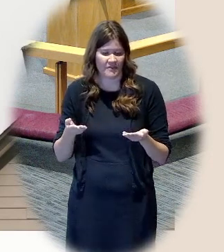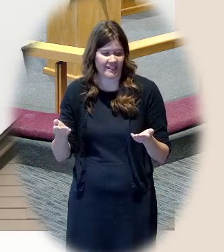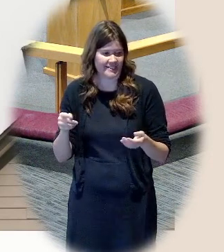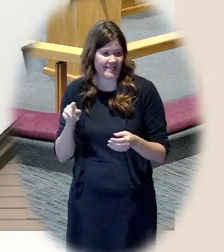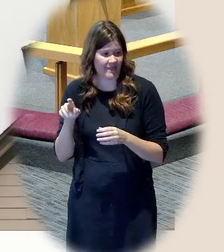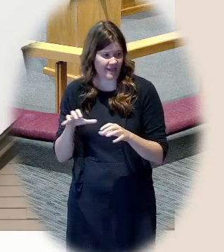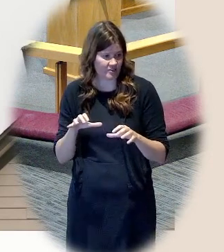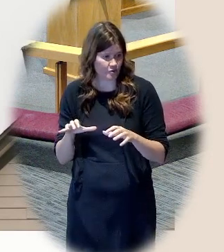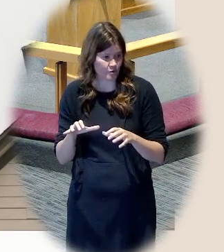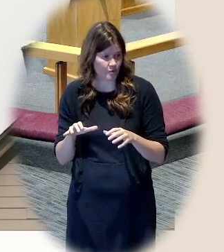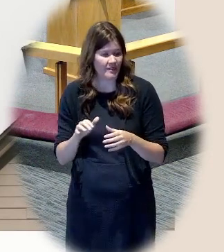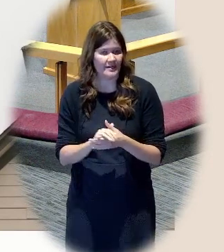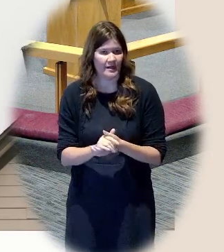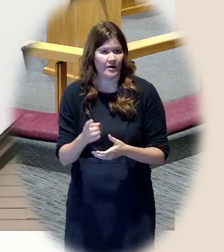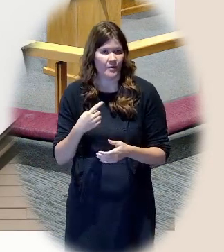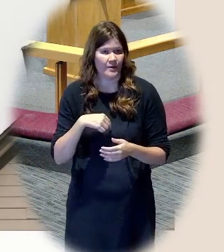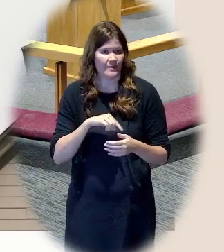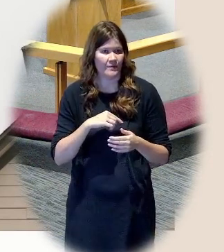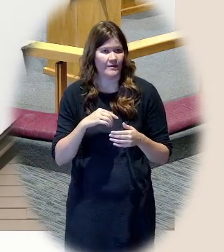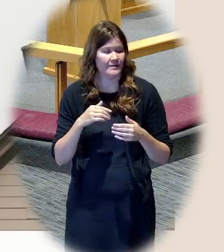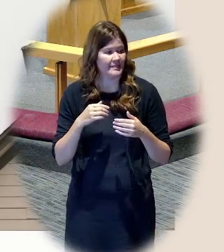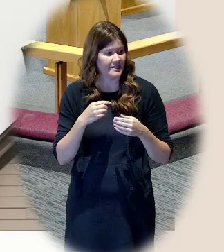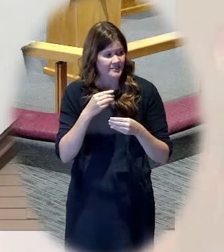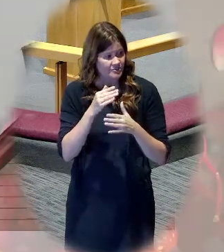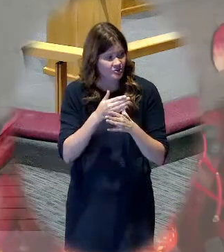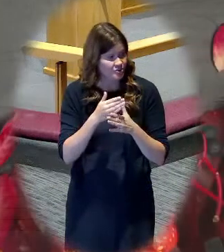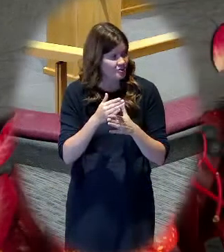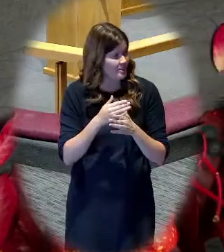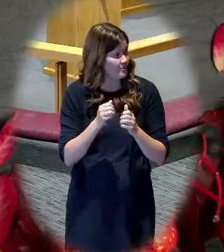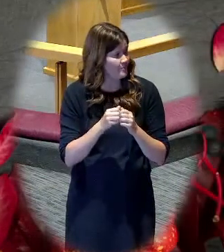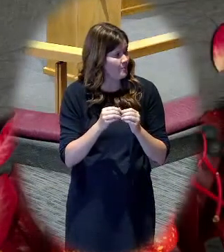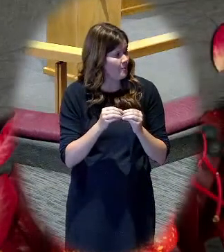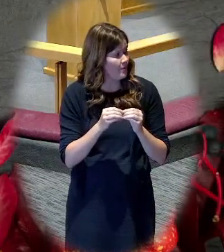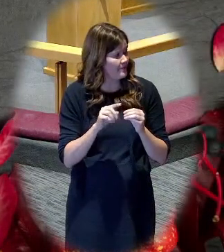that's coming up in May. Yes?